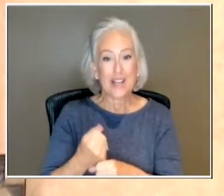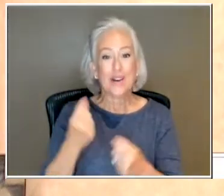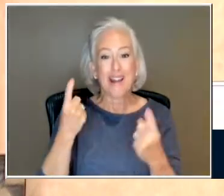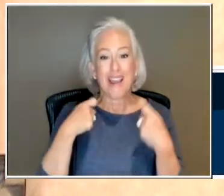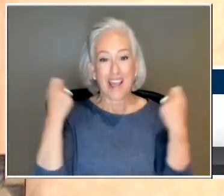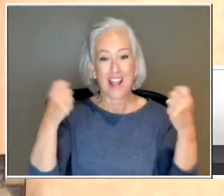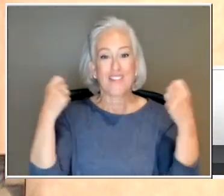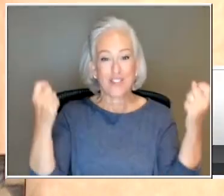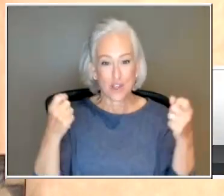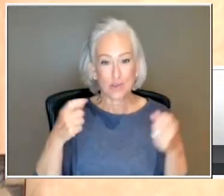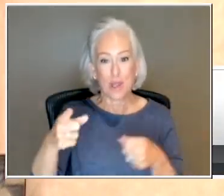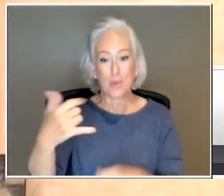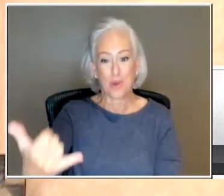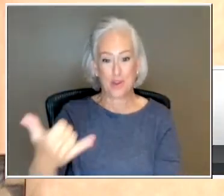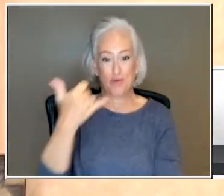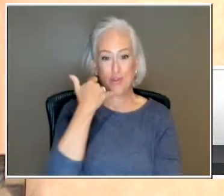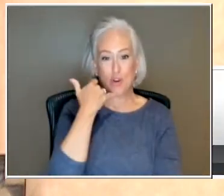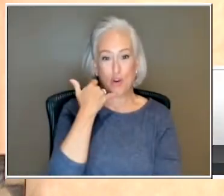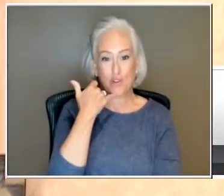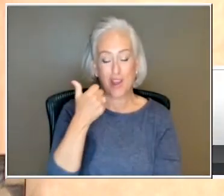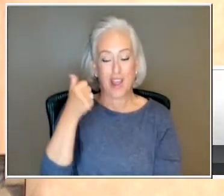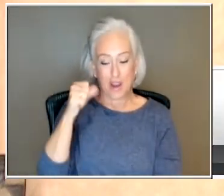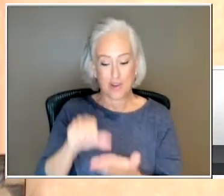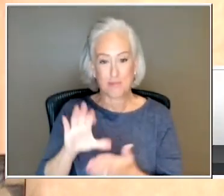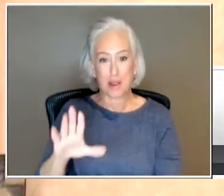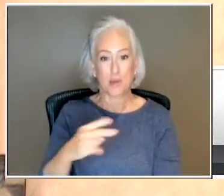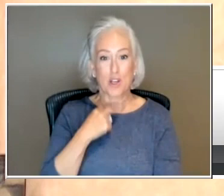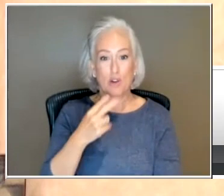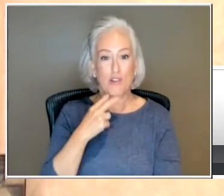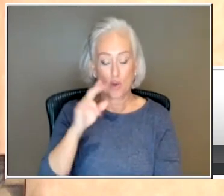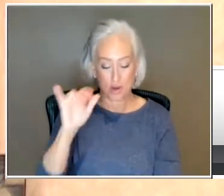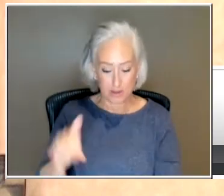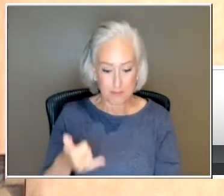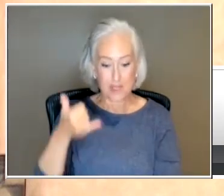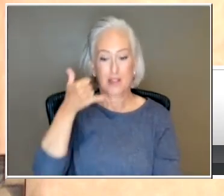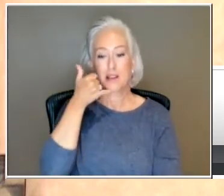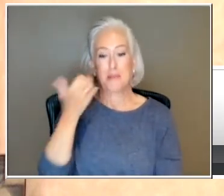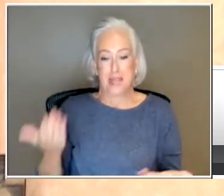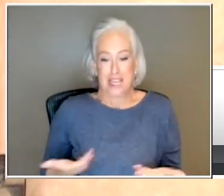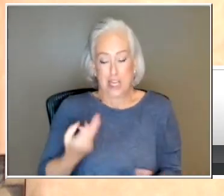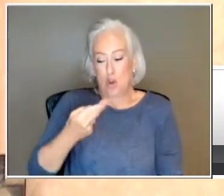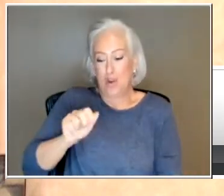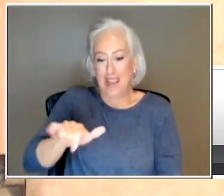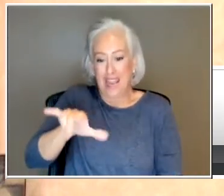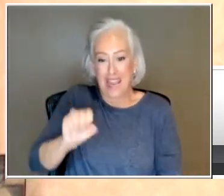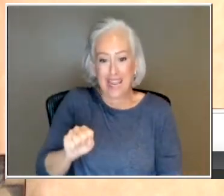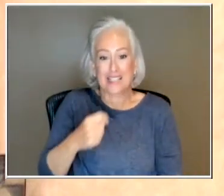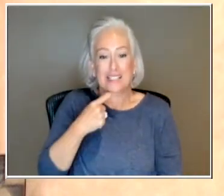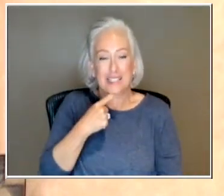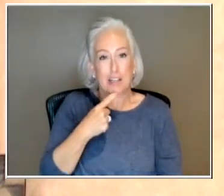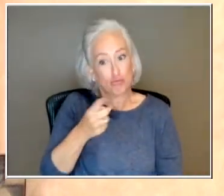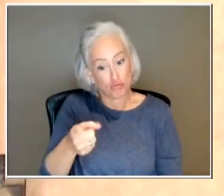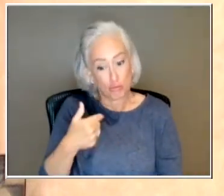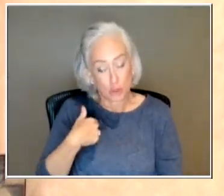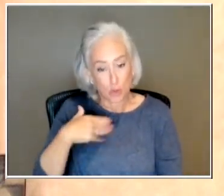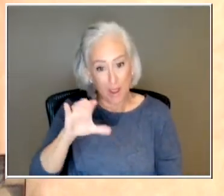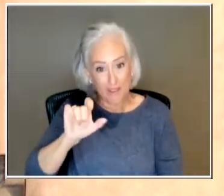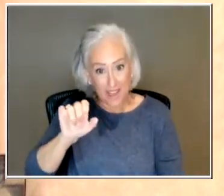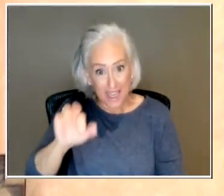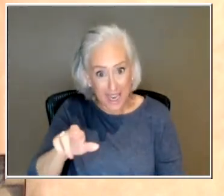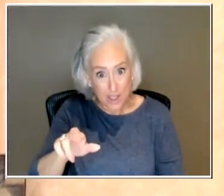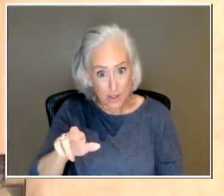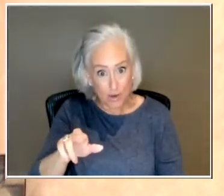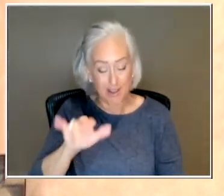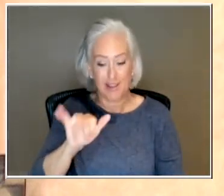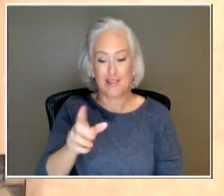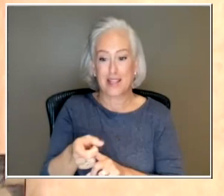anything, you remember your voice picking up the phone here in Hayes and hearing you tell me I had cancer. And so those sort of the moments